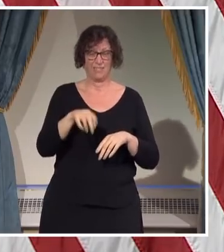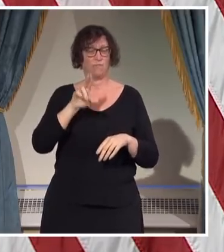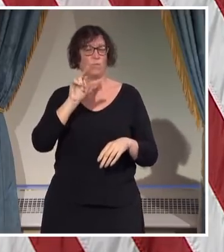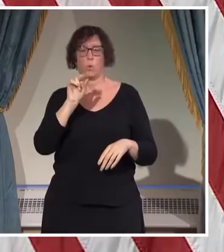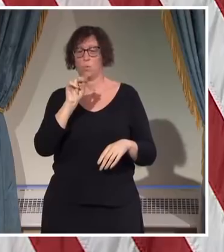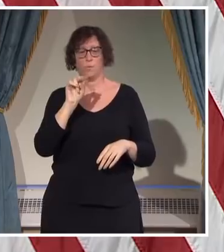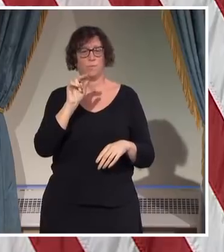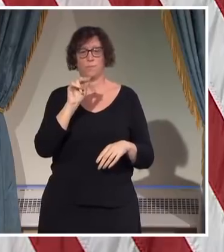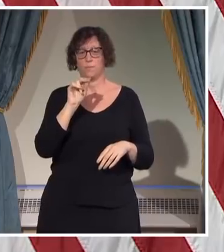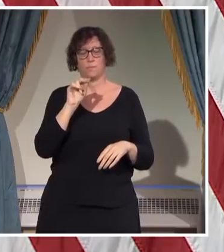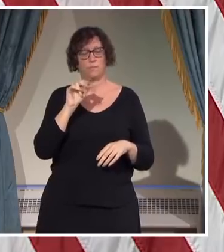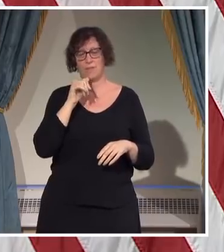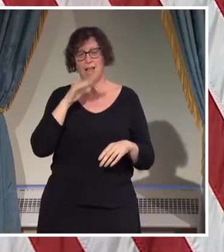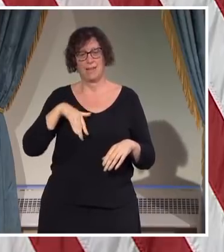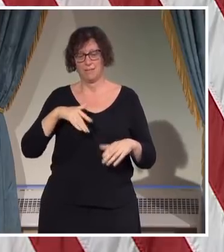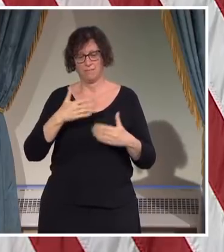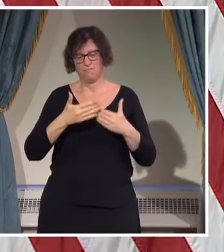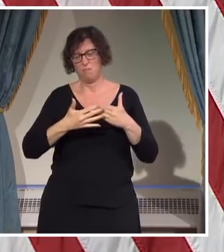when and if we do.